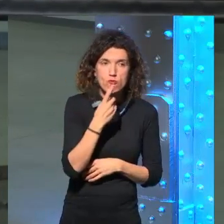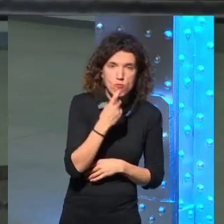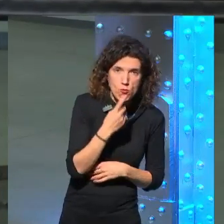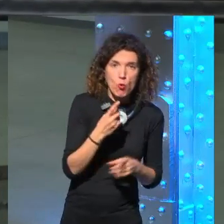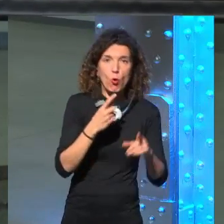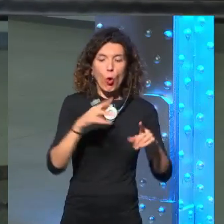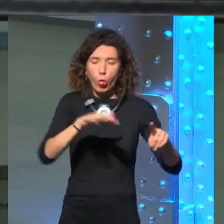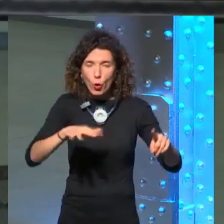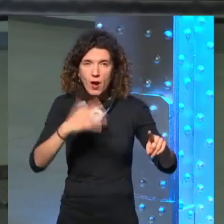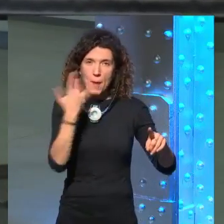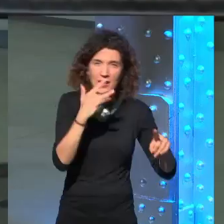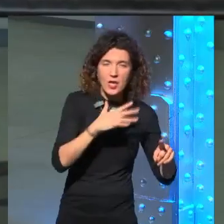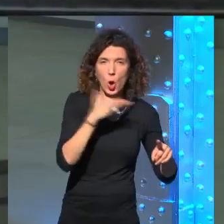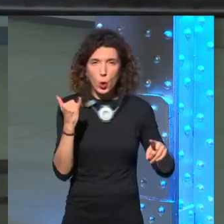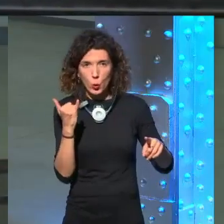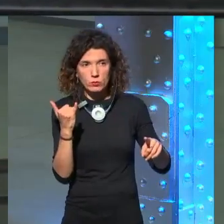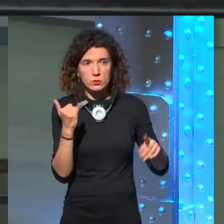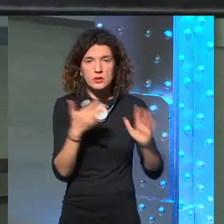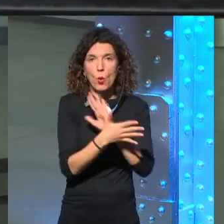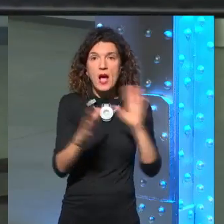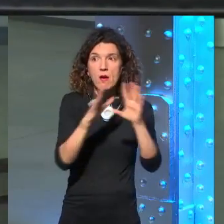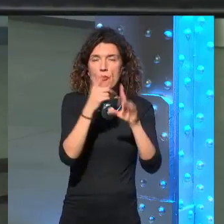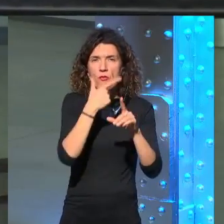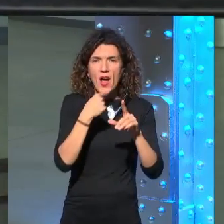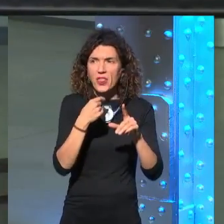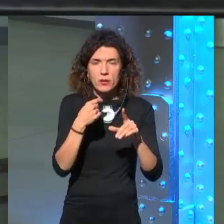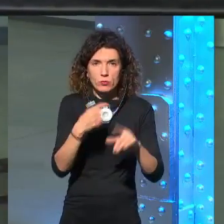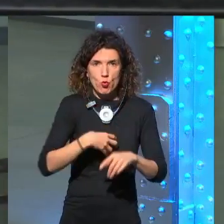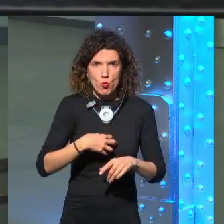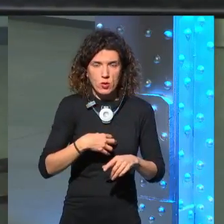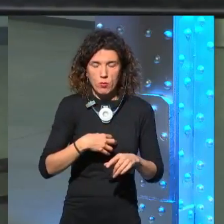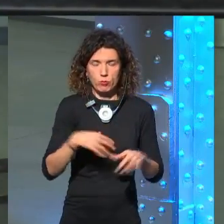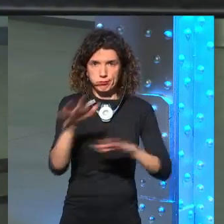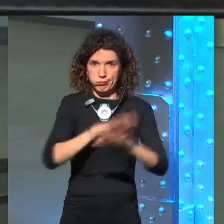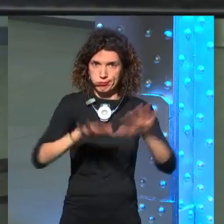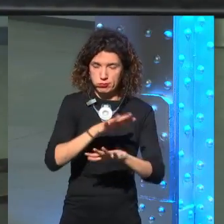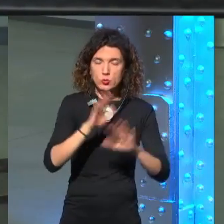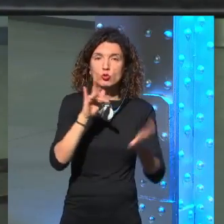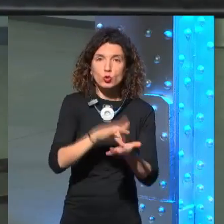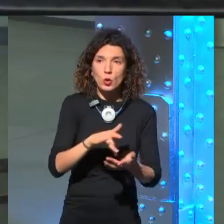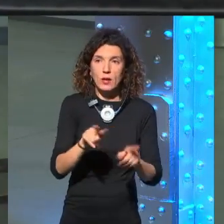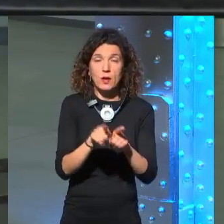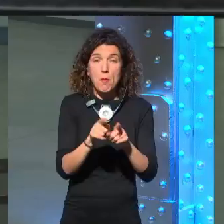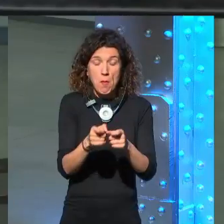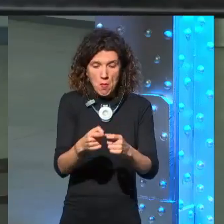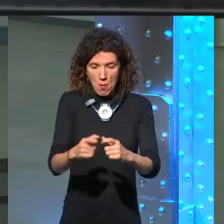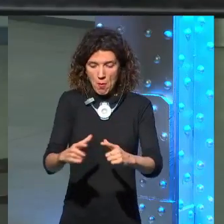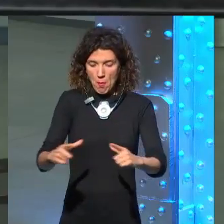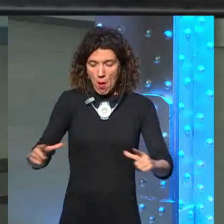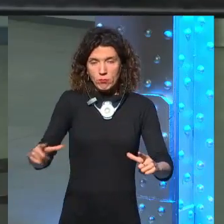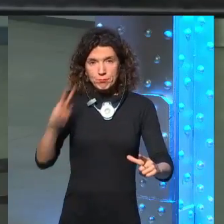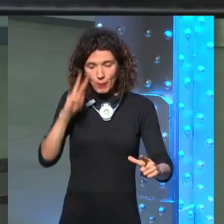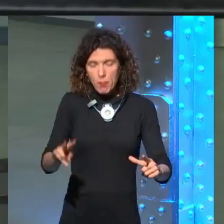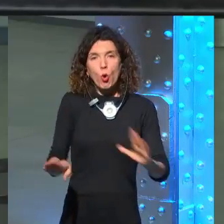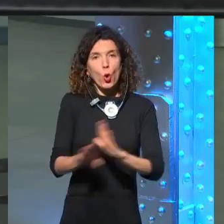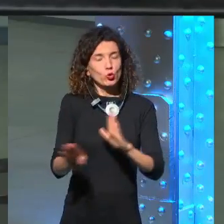It never simplifies, such that even a change of the 50th decimal place will mean that it can change from a blue to a